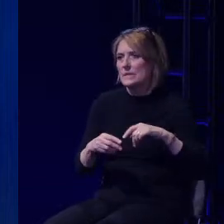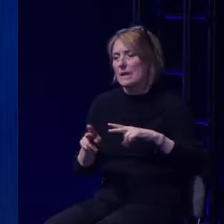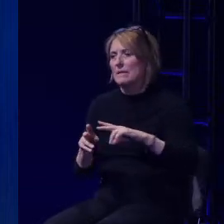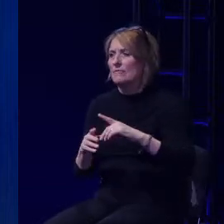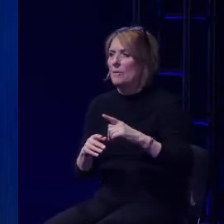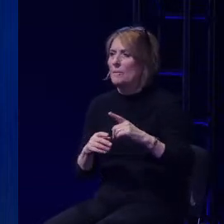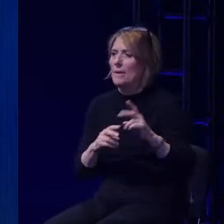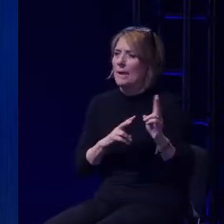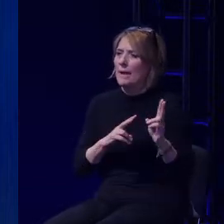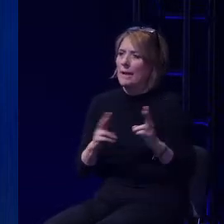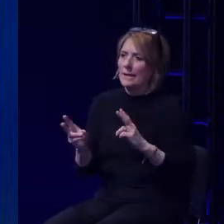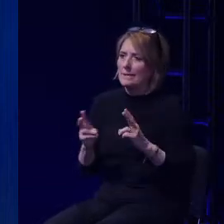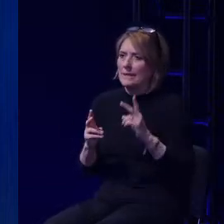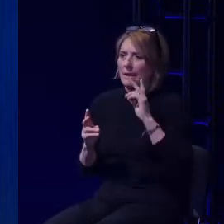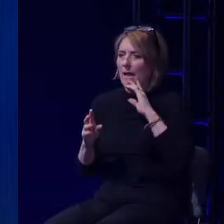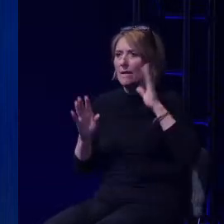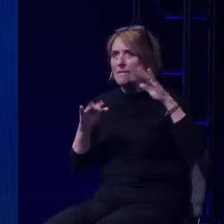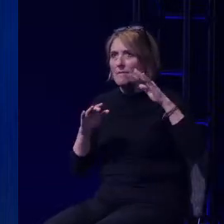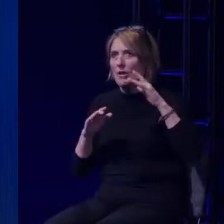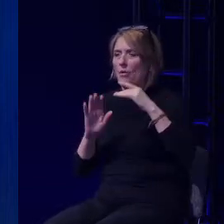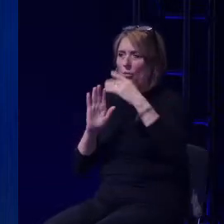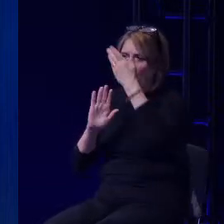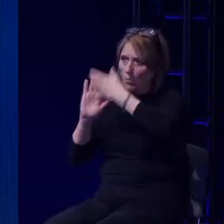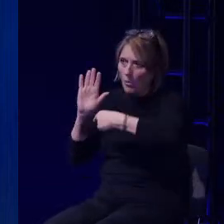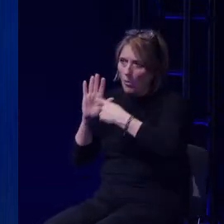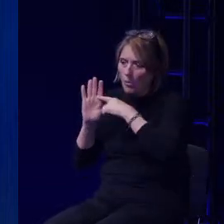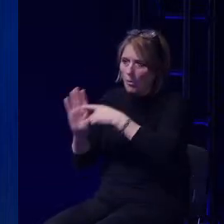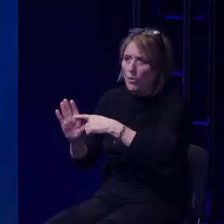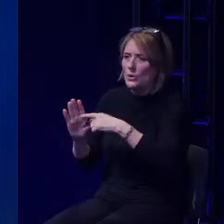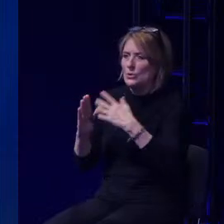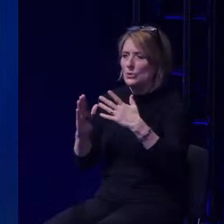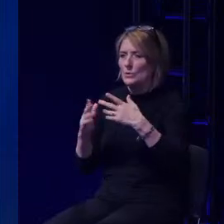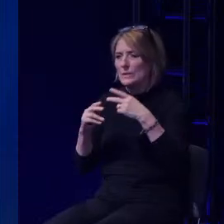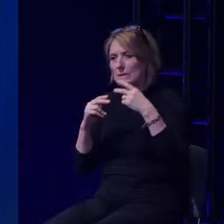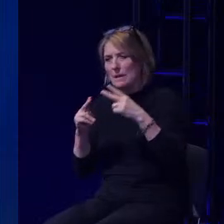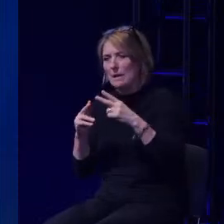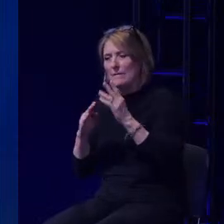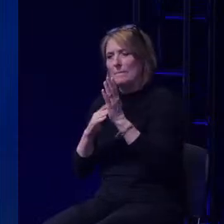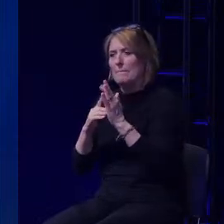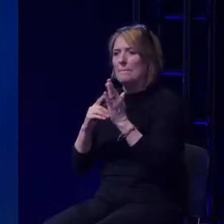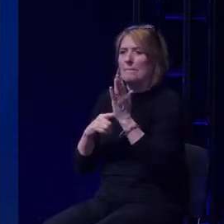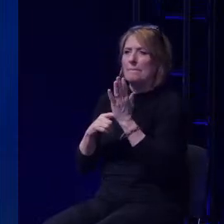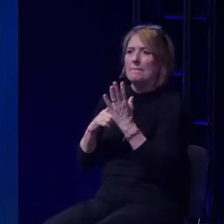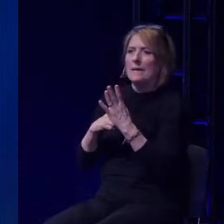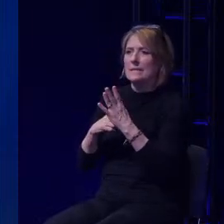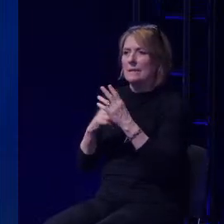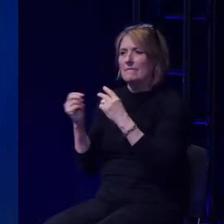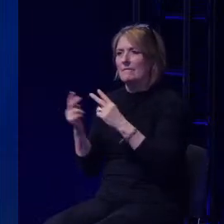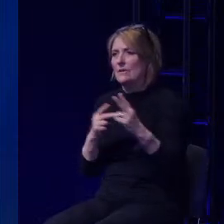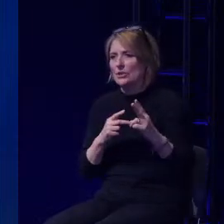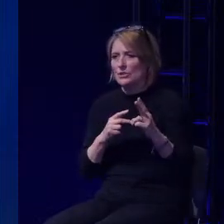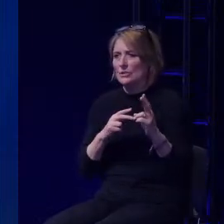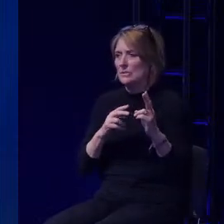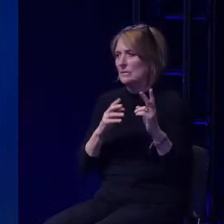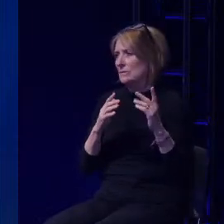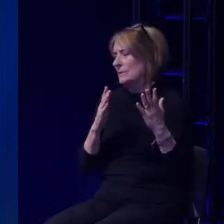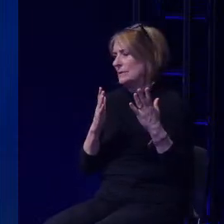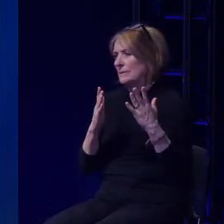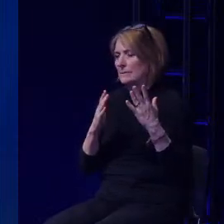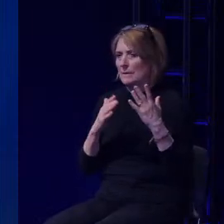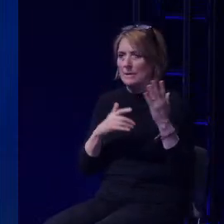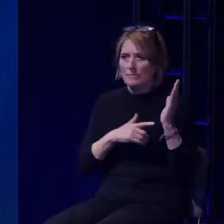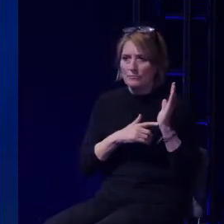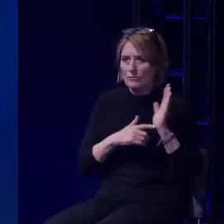classic observational fly on the wall to the highly stylized meta versions of the genre, in between all sorts of presenter-led